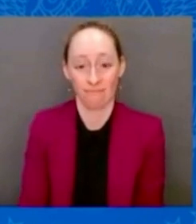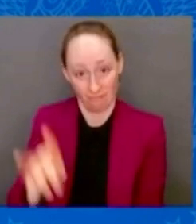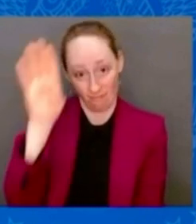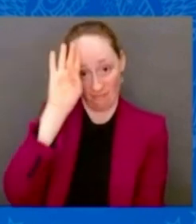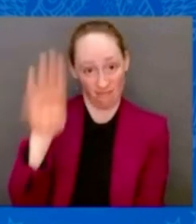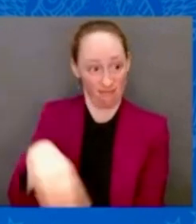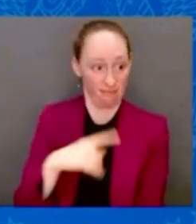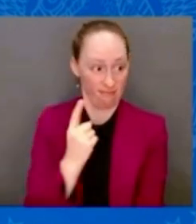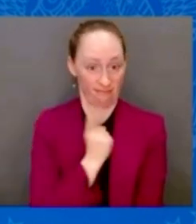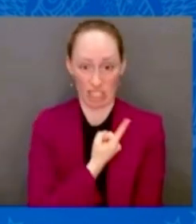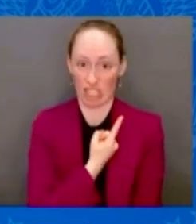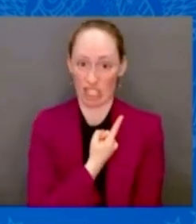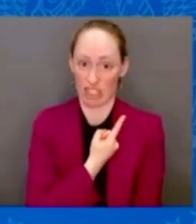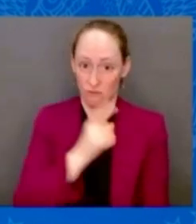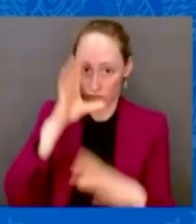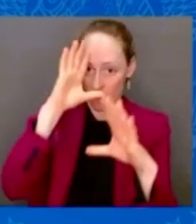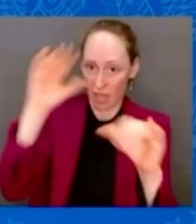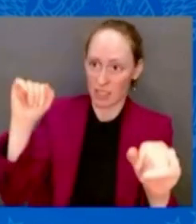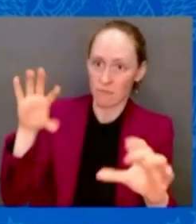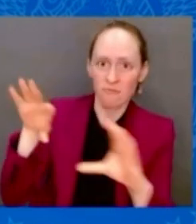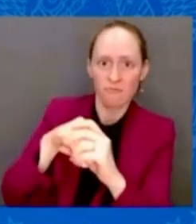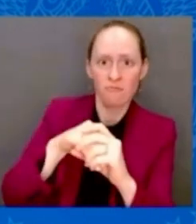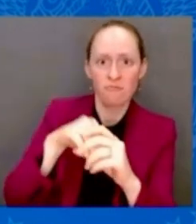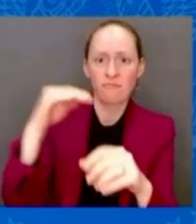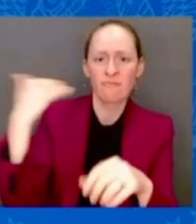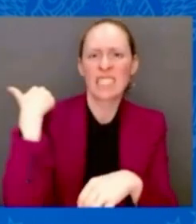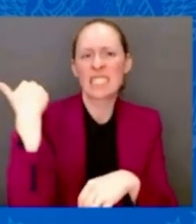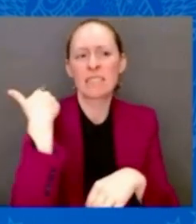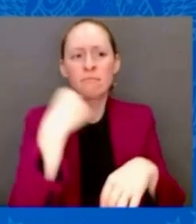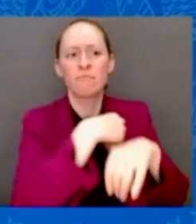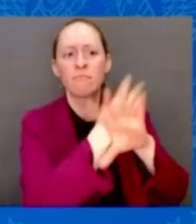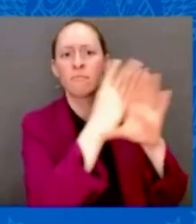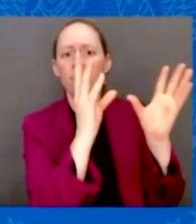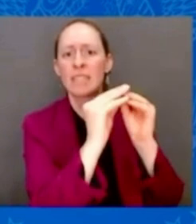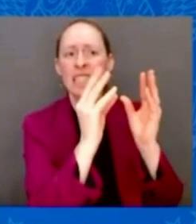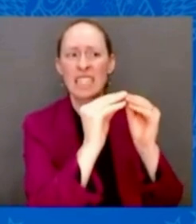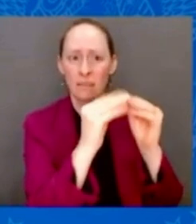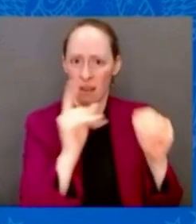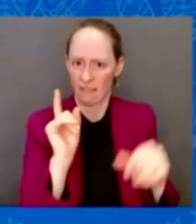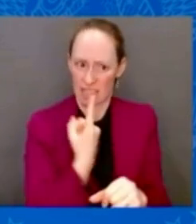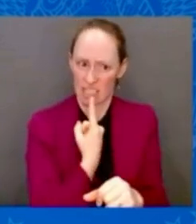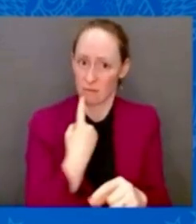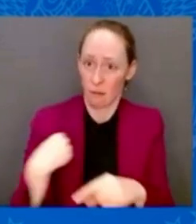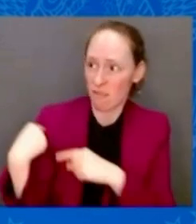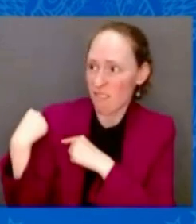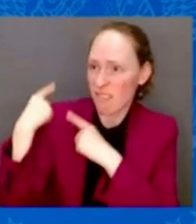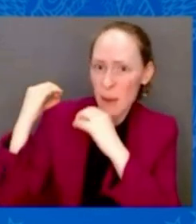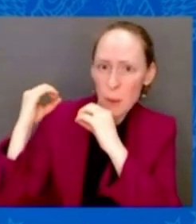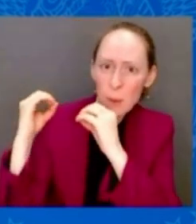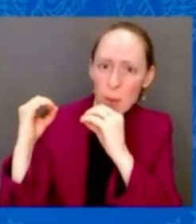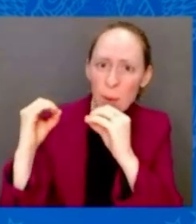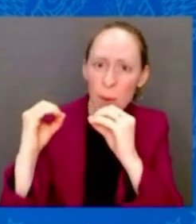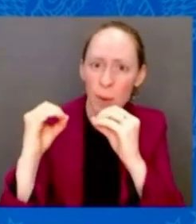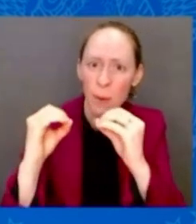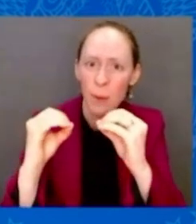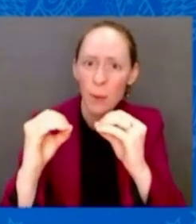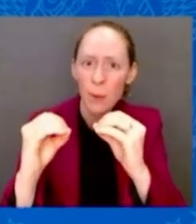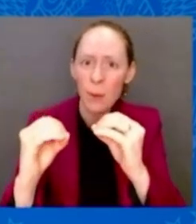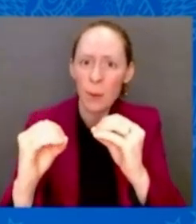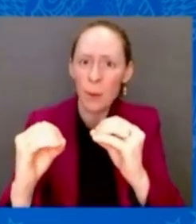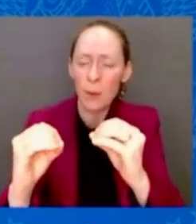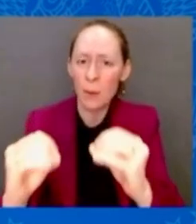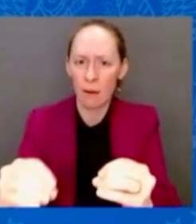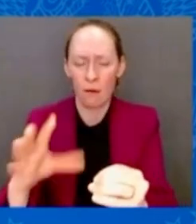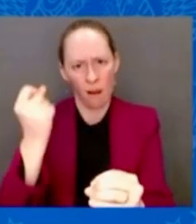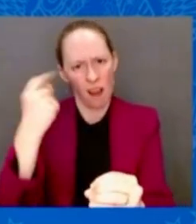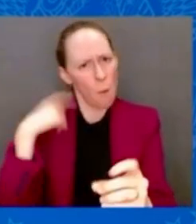sure to do it because as long as I can remember, you have been with me from the very, very beginning. First outfit